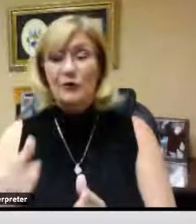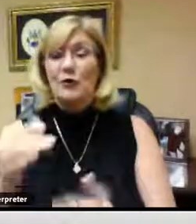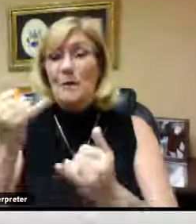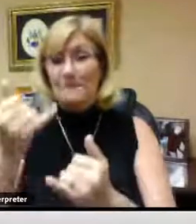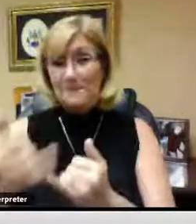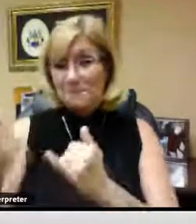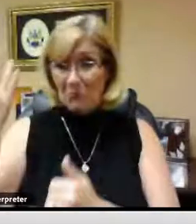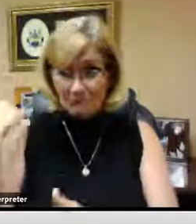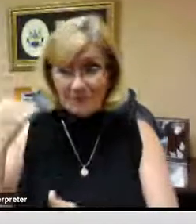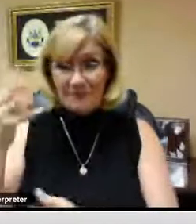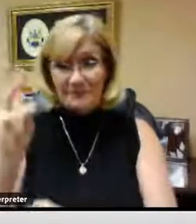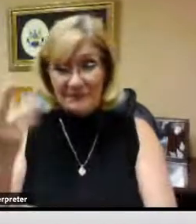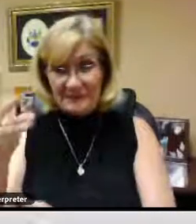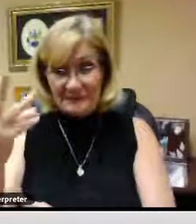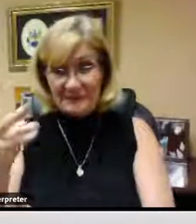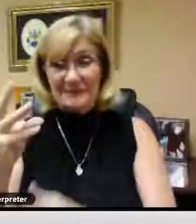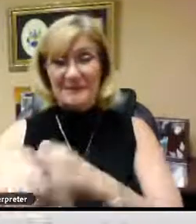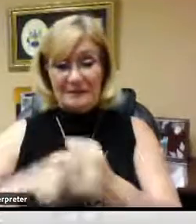years. Her